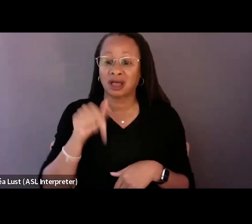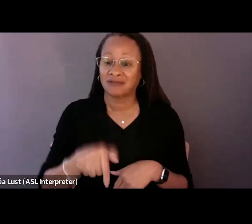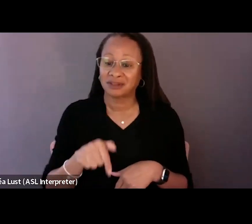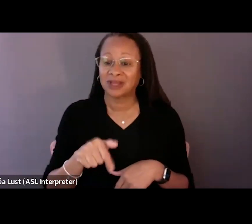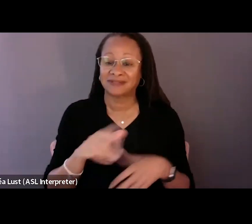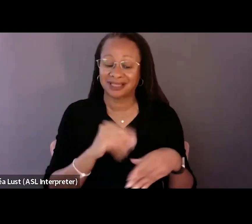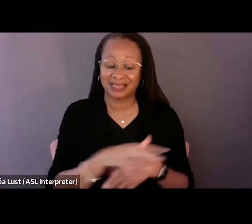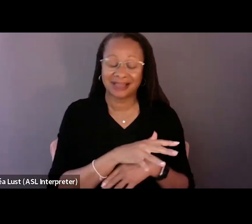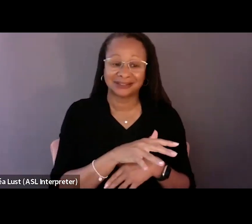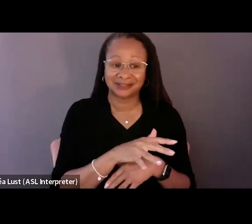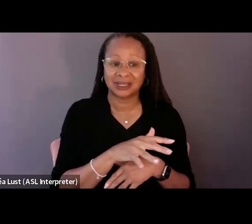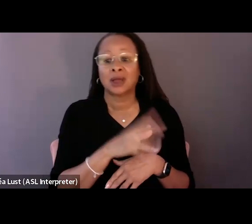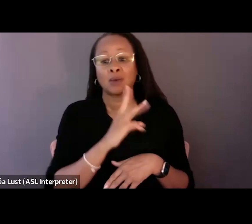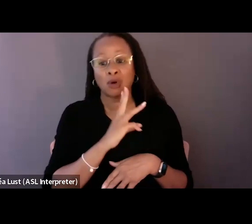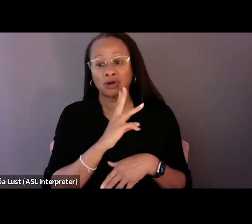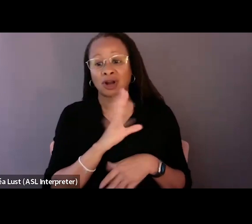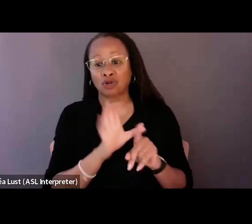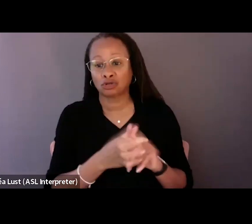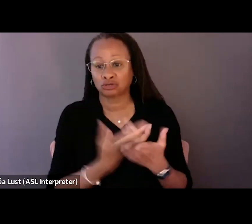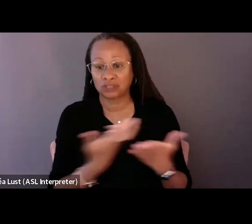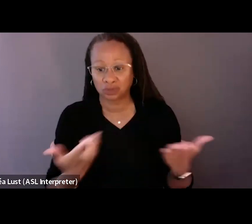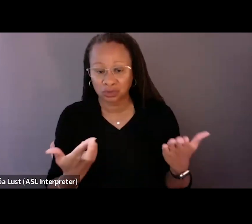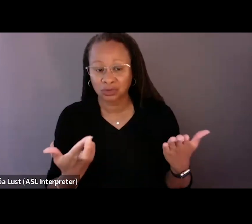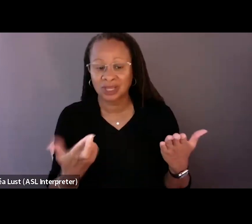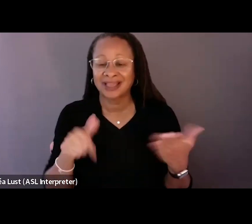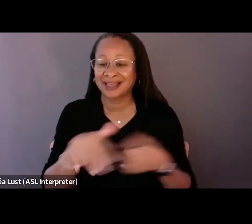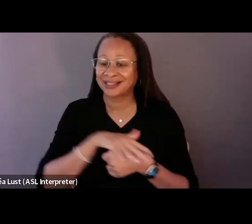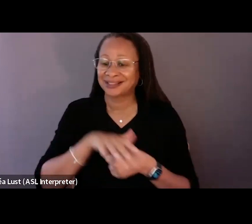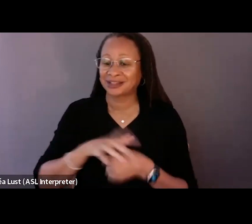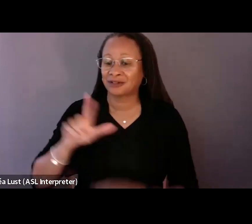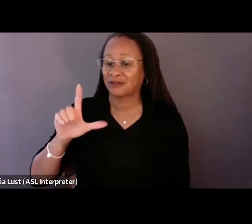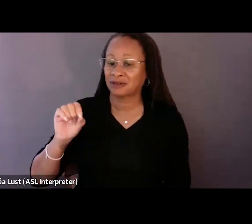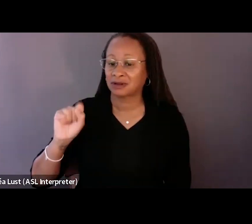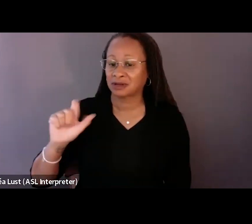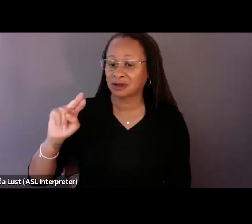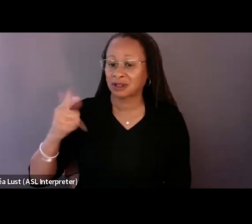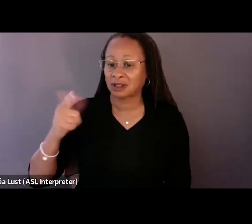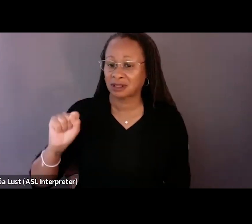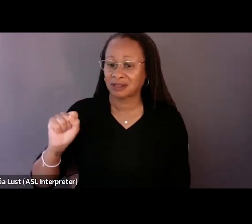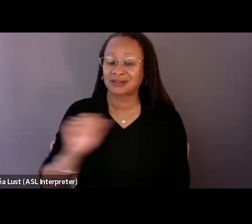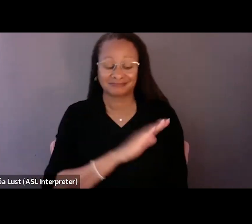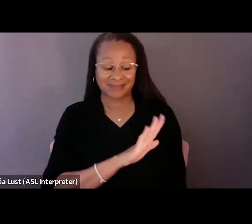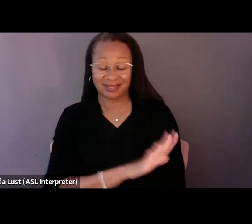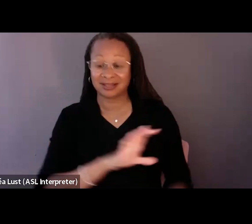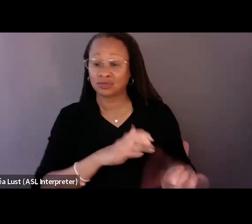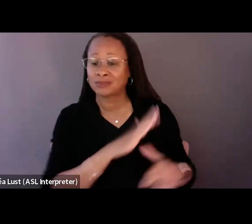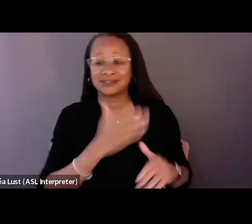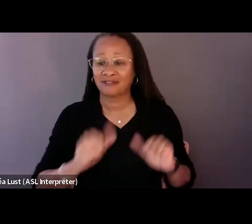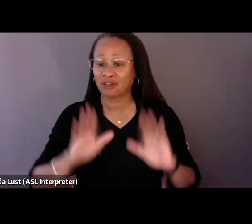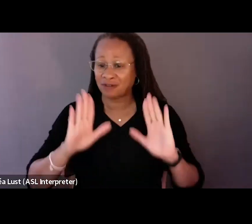of the land, water, and cultural resources in the unceded territory of Los